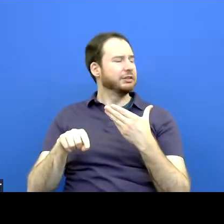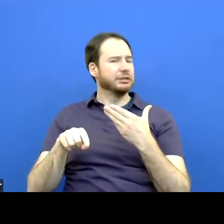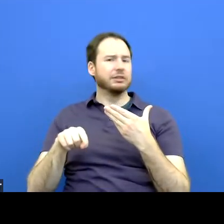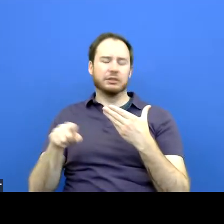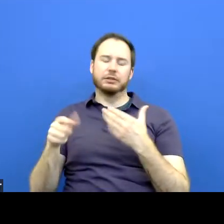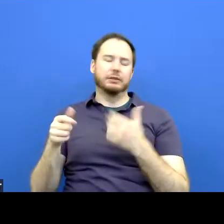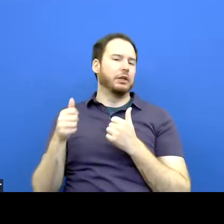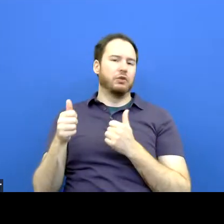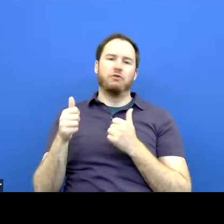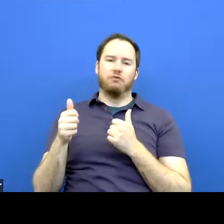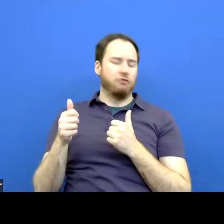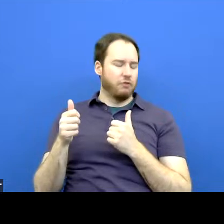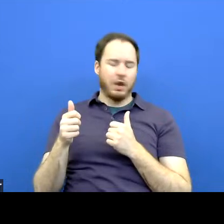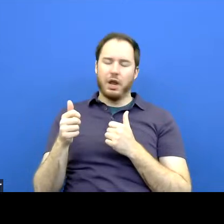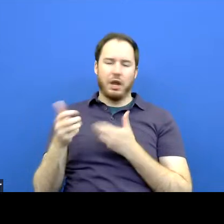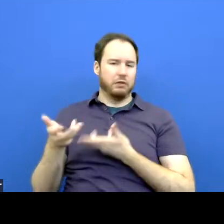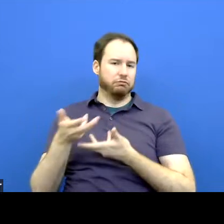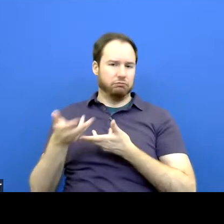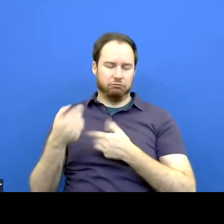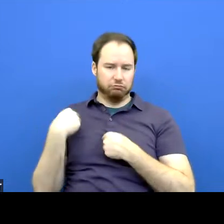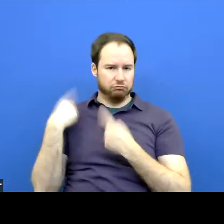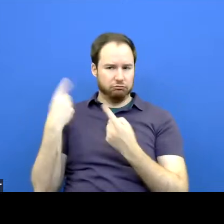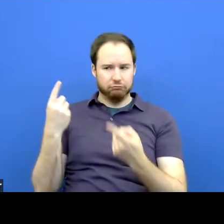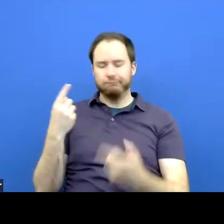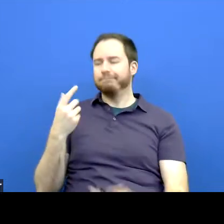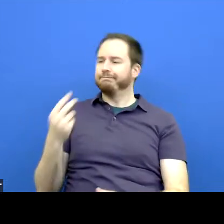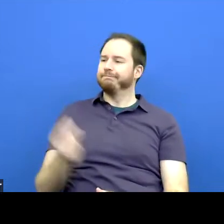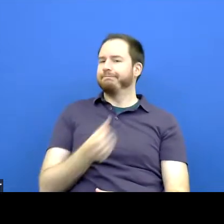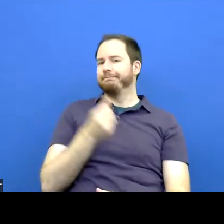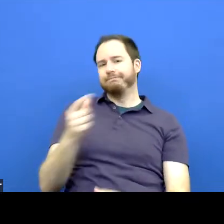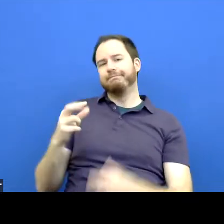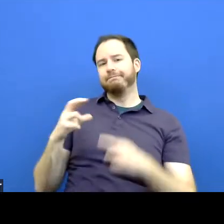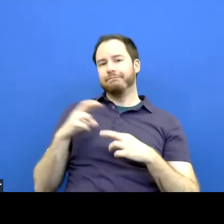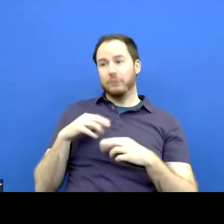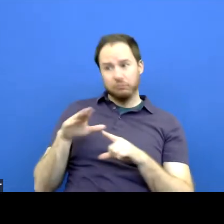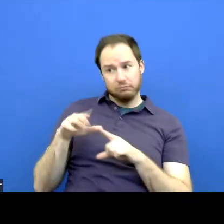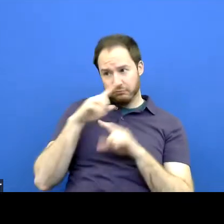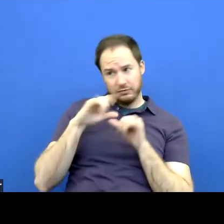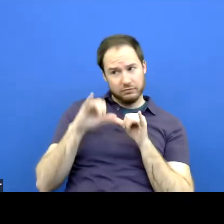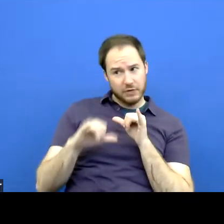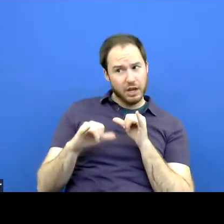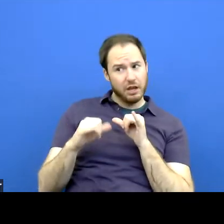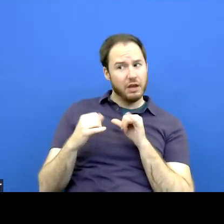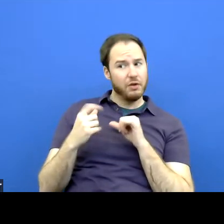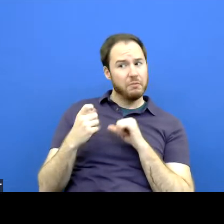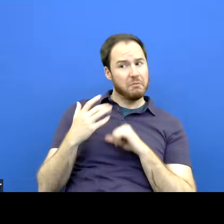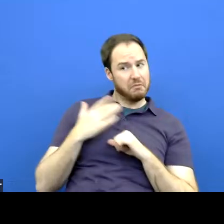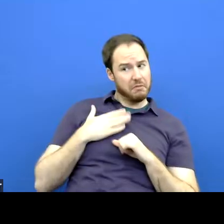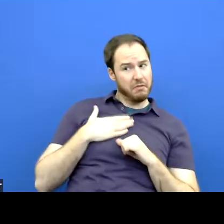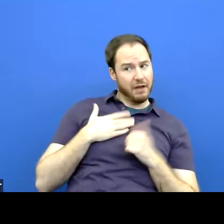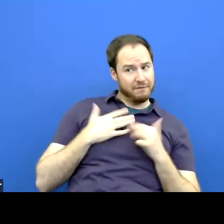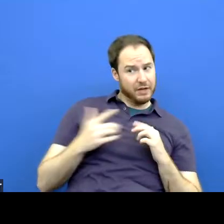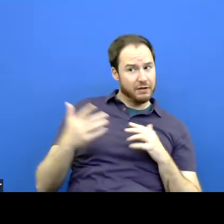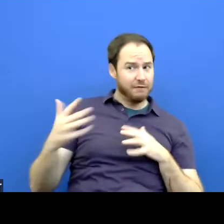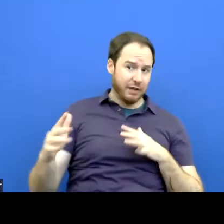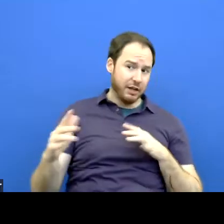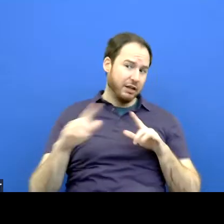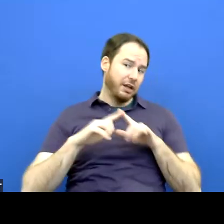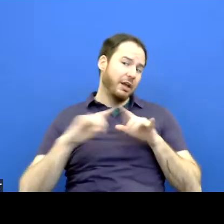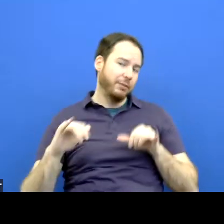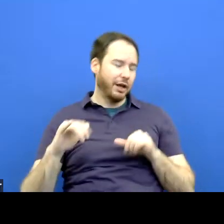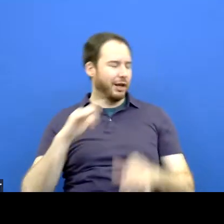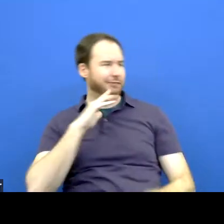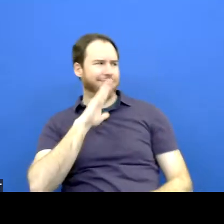He's been great to work with, and sad to see him go. Tried to talk him into staying until the end of my term, but he would have no